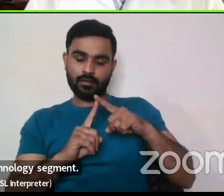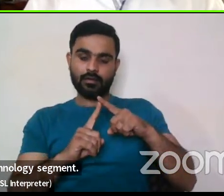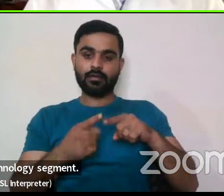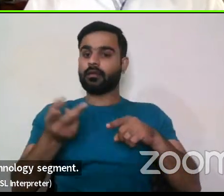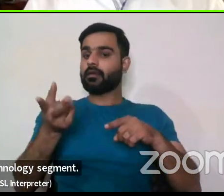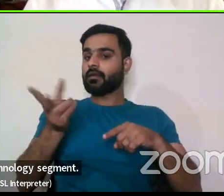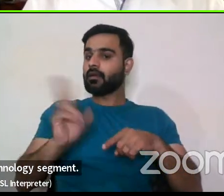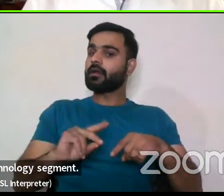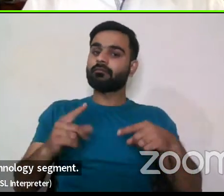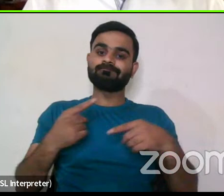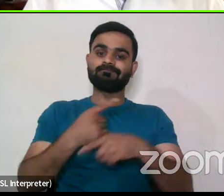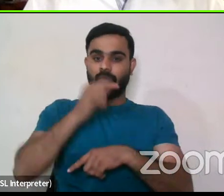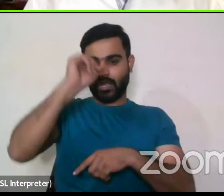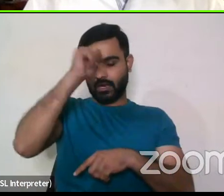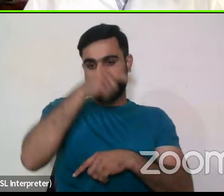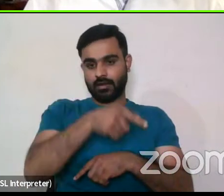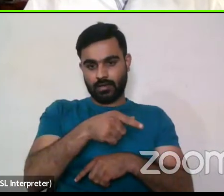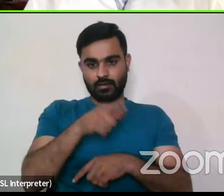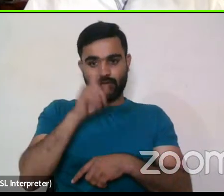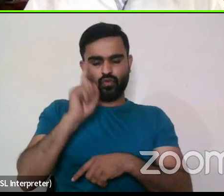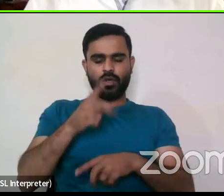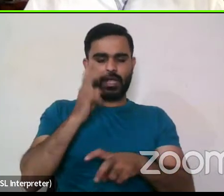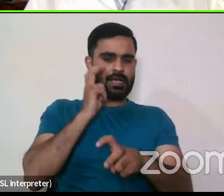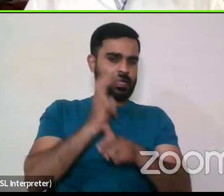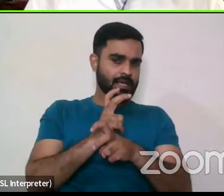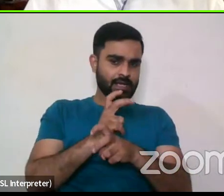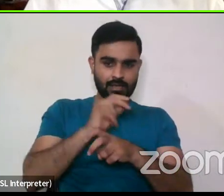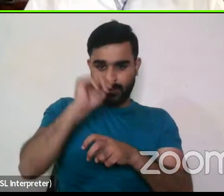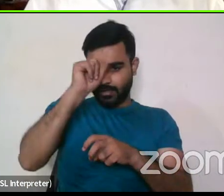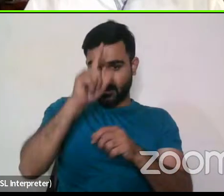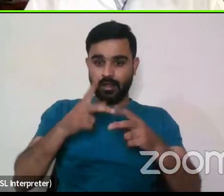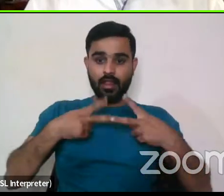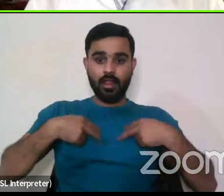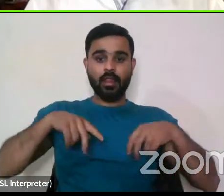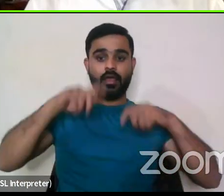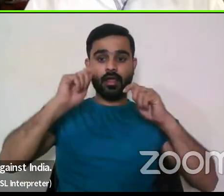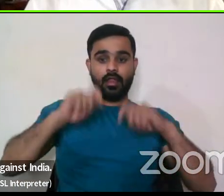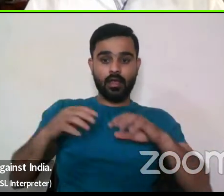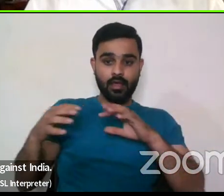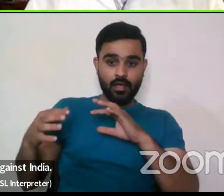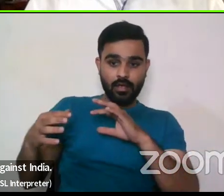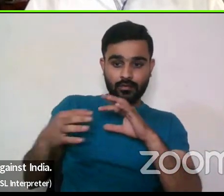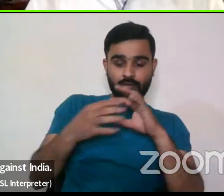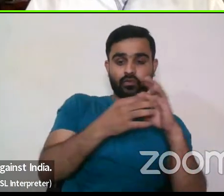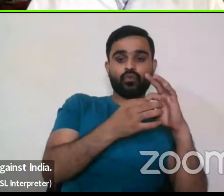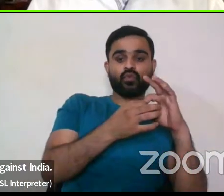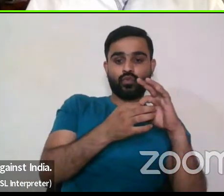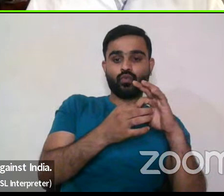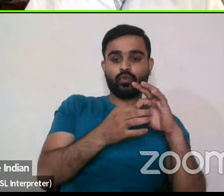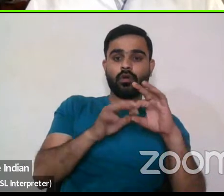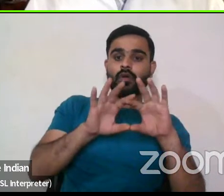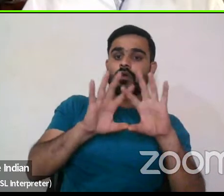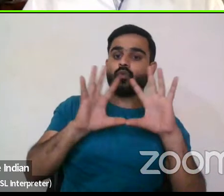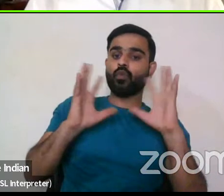against India, right? And you will hardly see Indian lawyers specializing in World Trade Organization law because the law